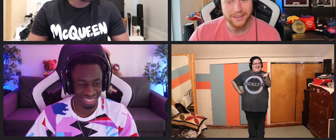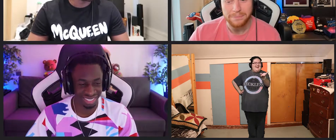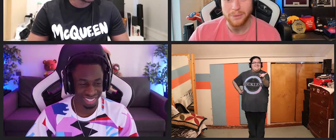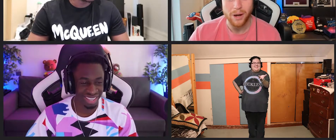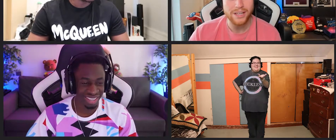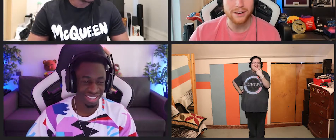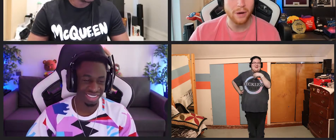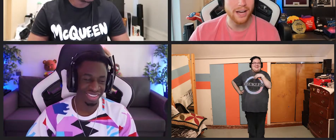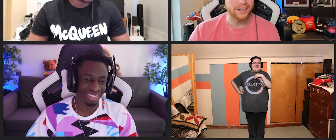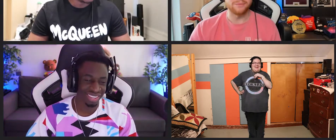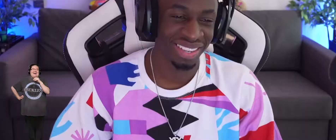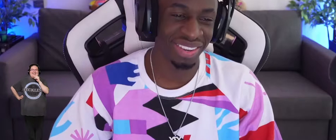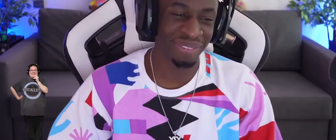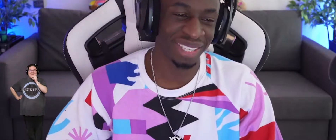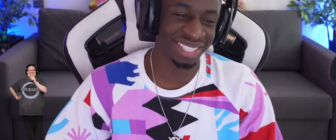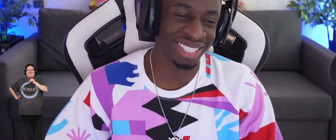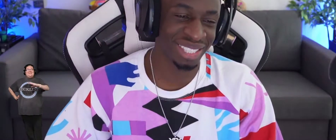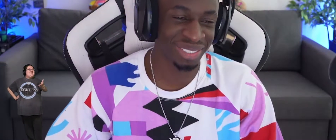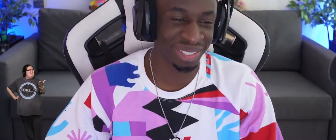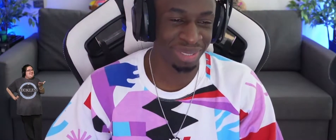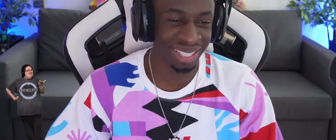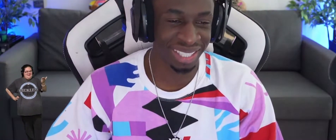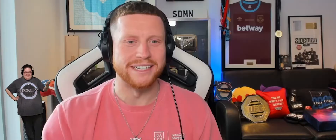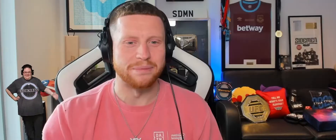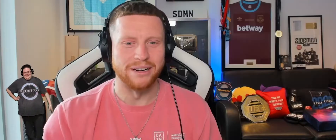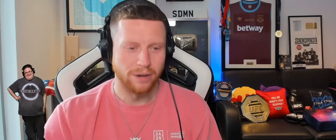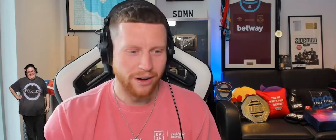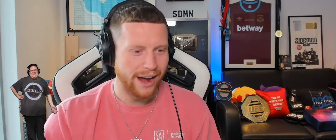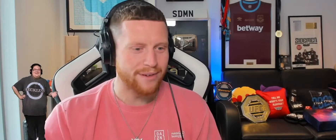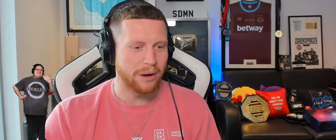Yeah. But doesn't count.